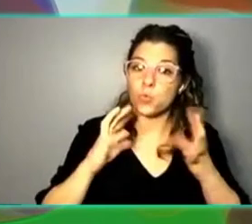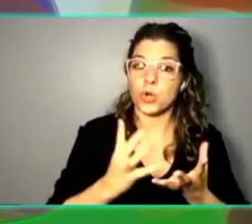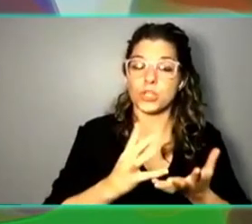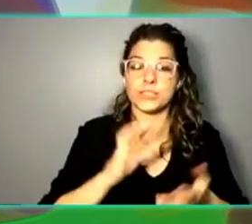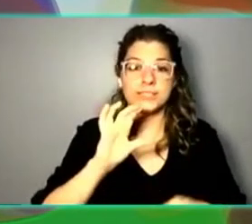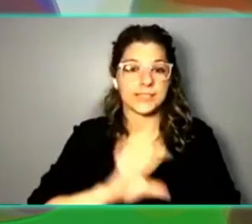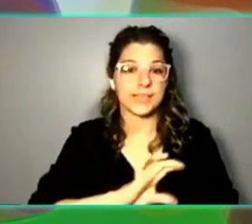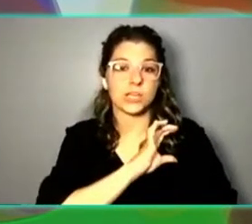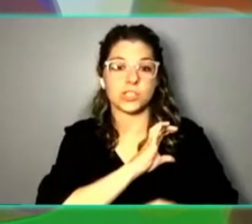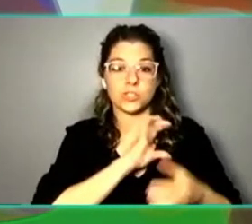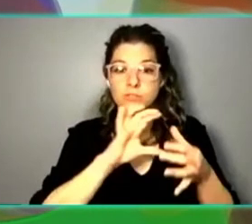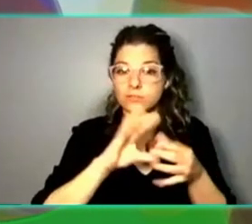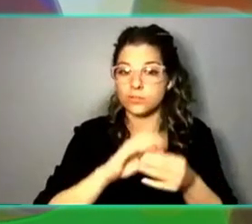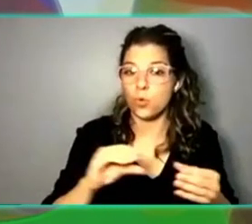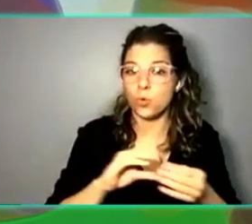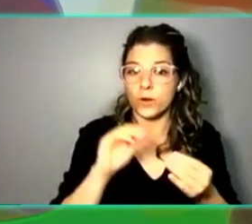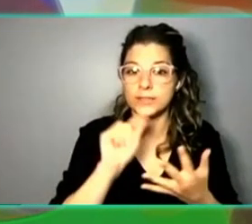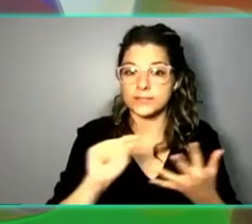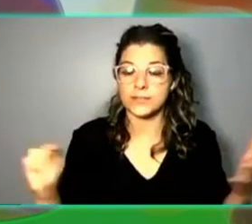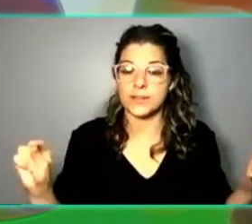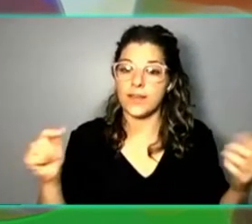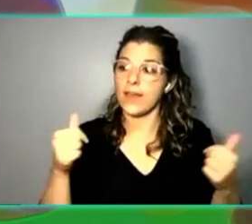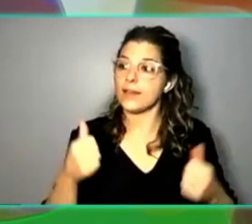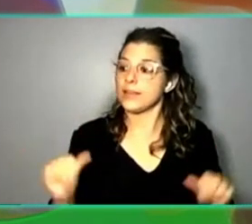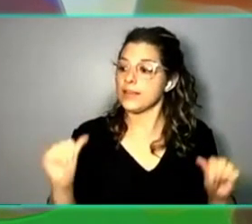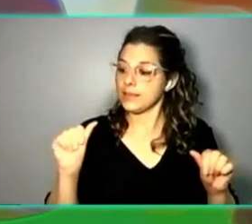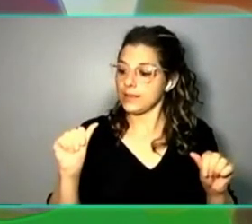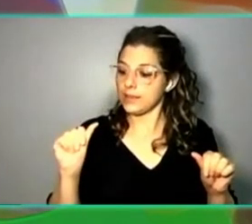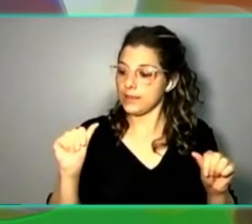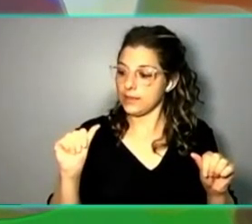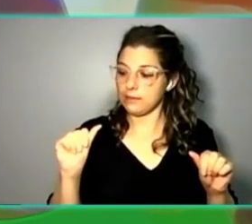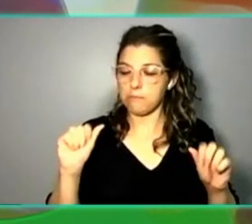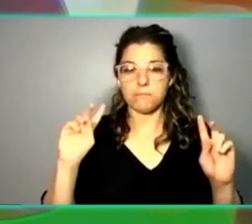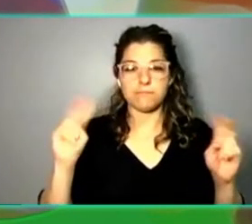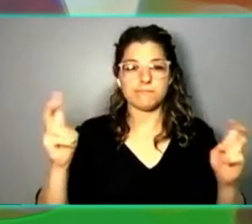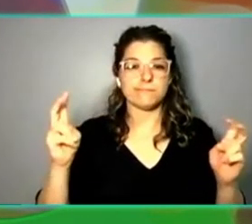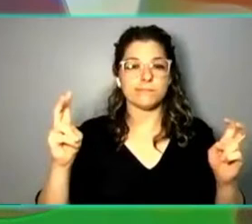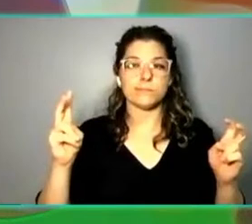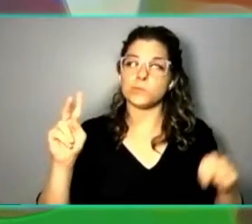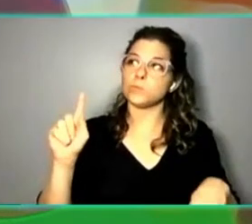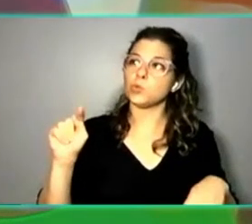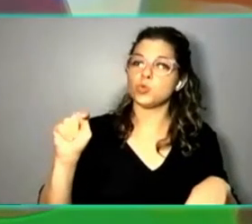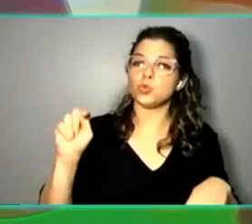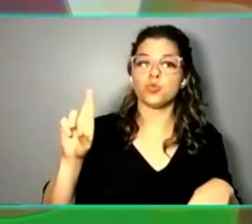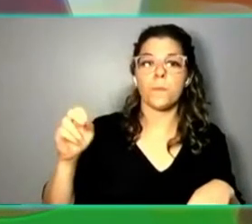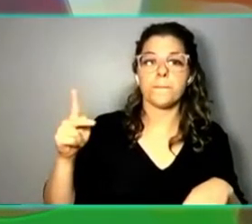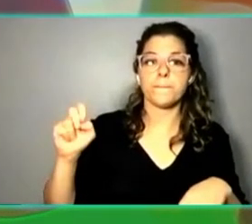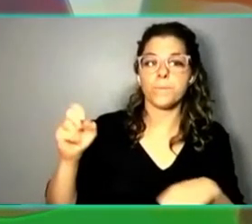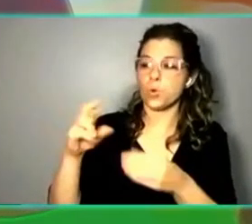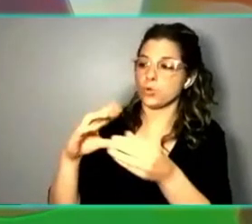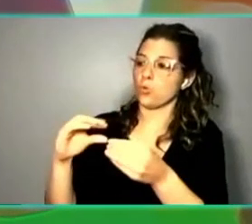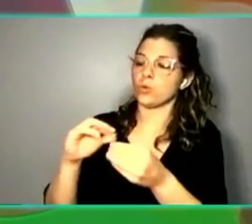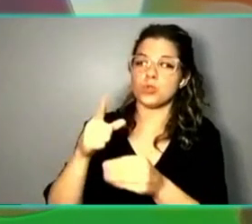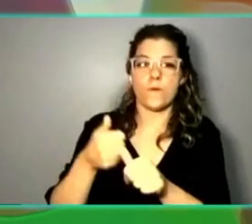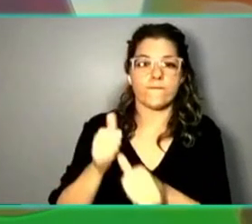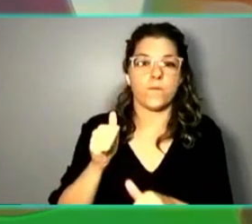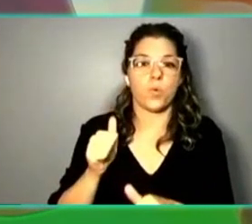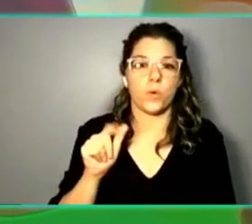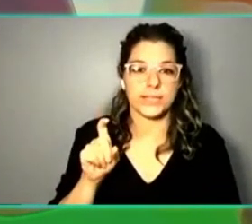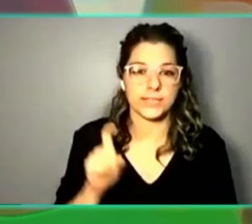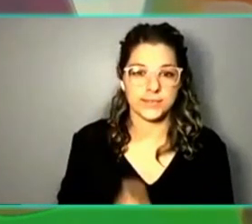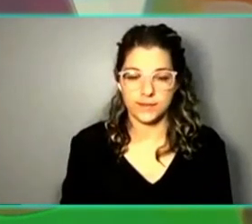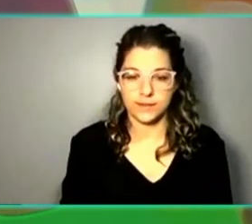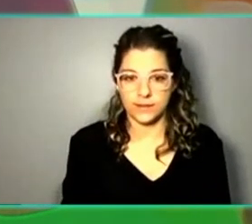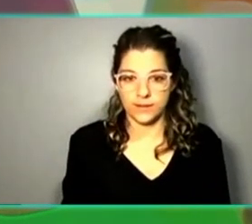stories, are there any tropes that you avoid? That's for everybody.